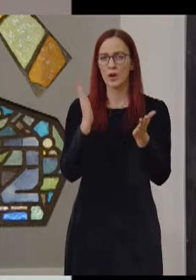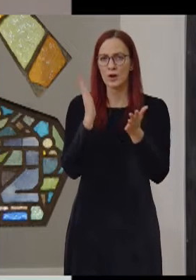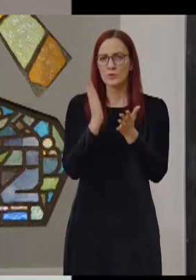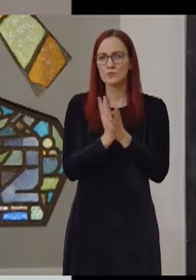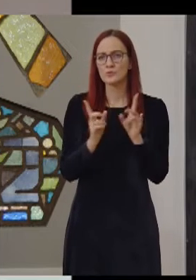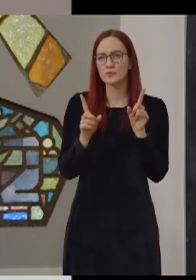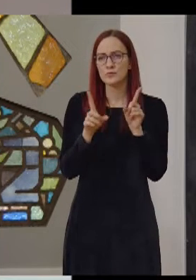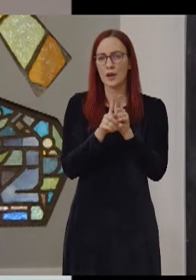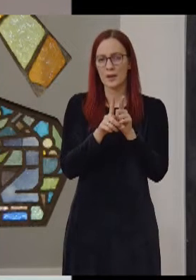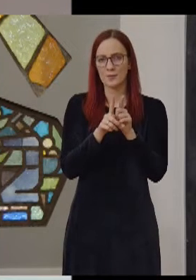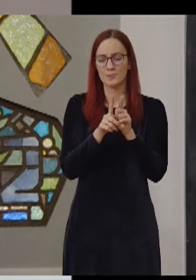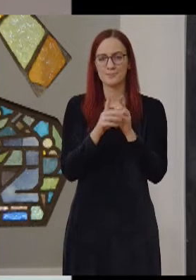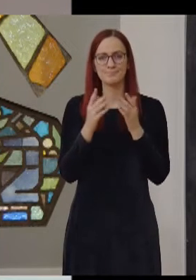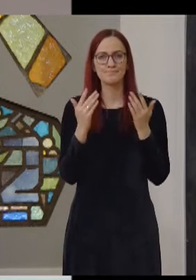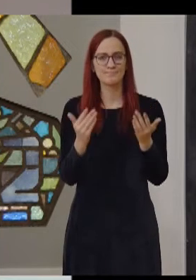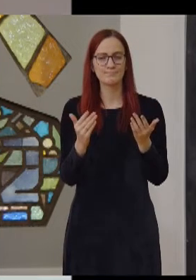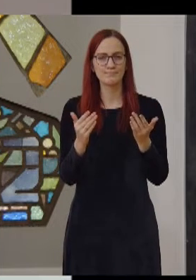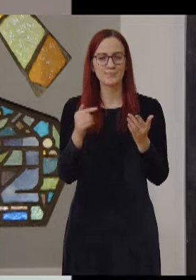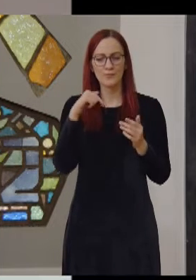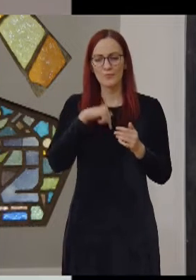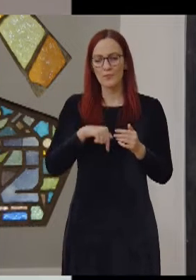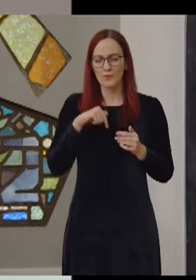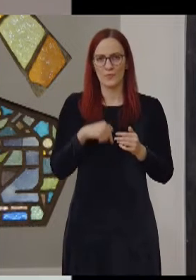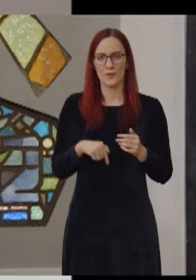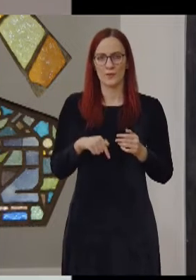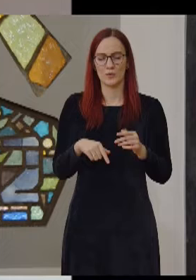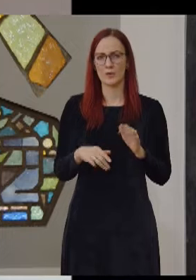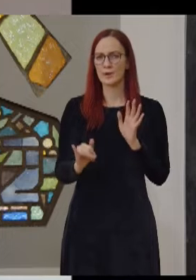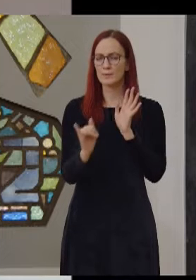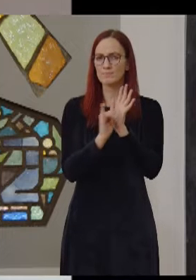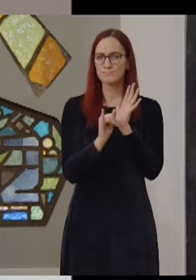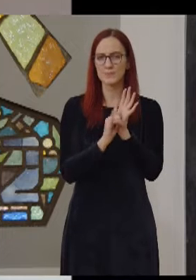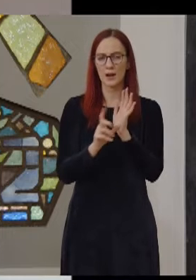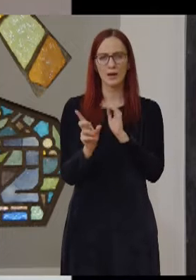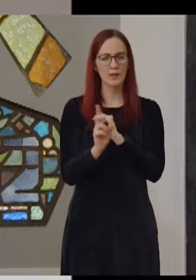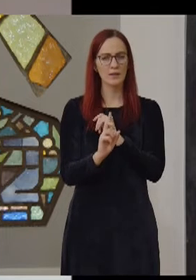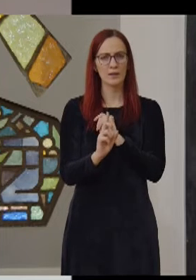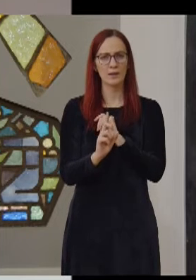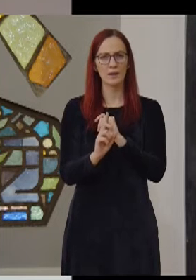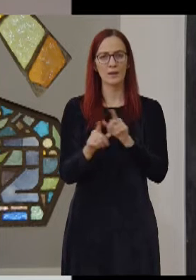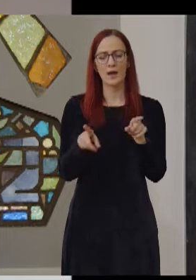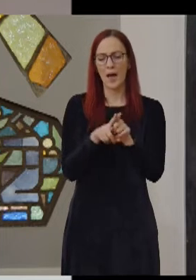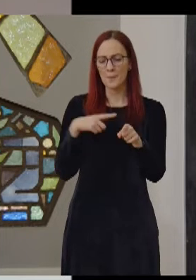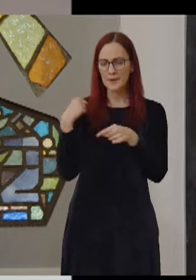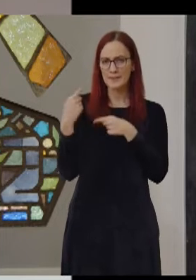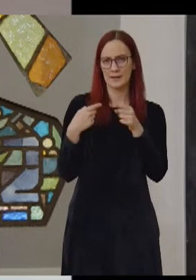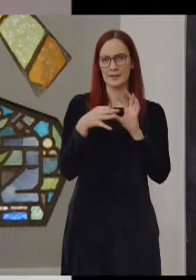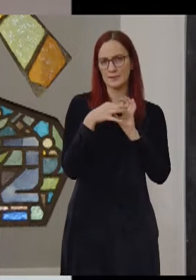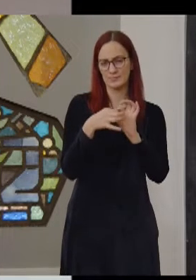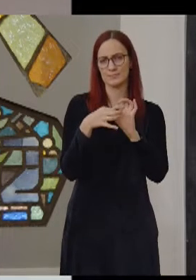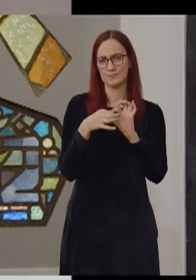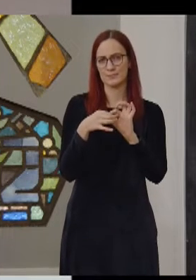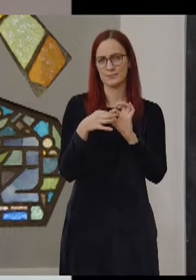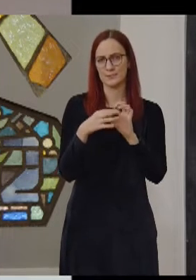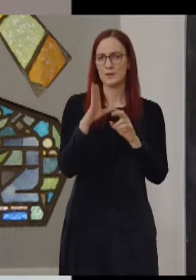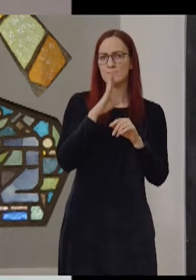populists say that the Lithuanian national identity is related